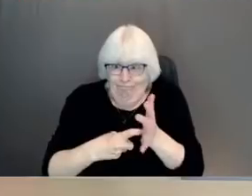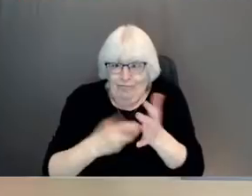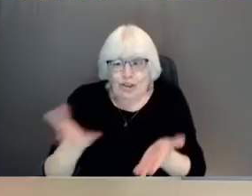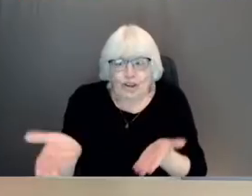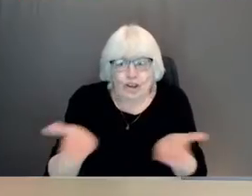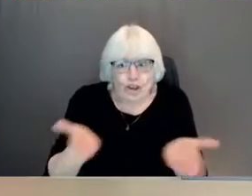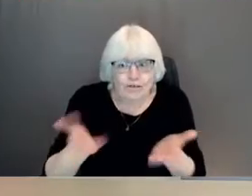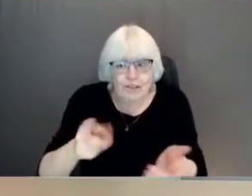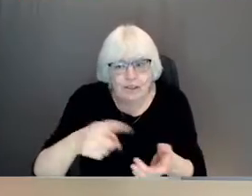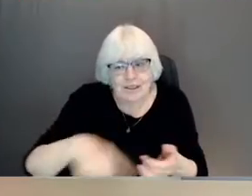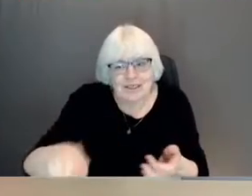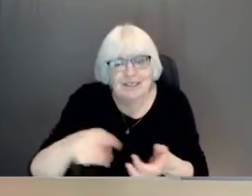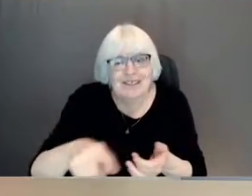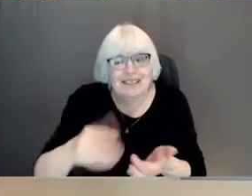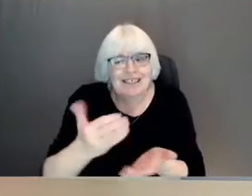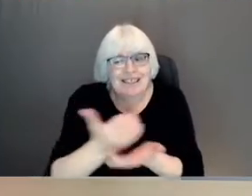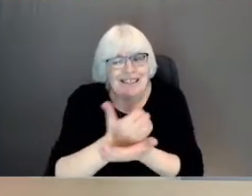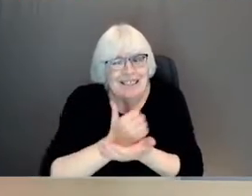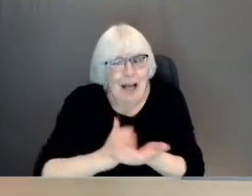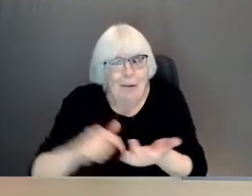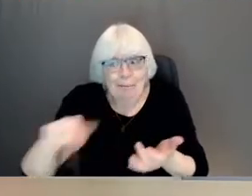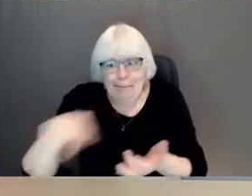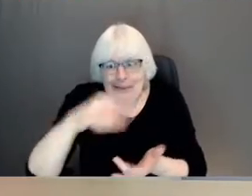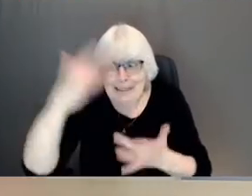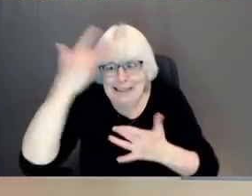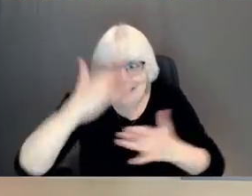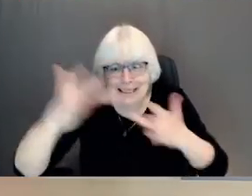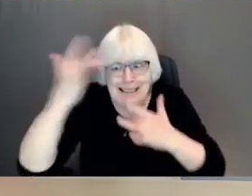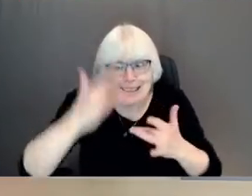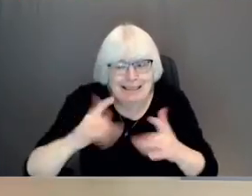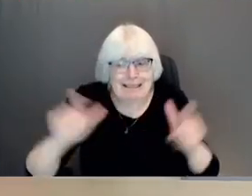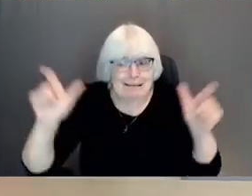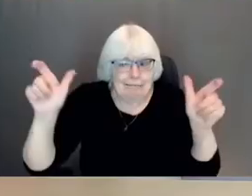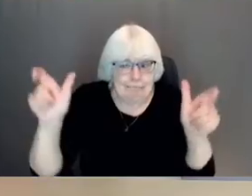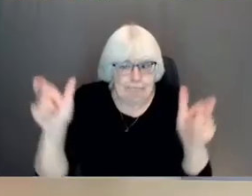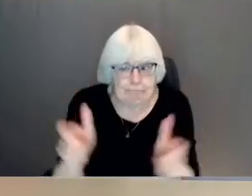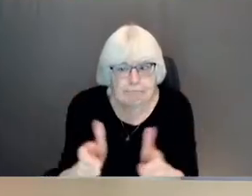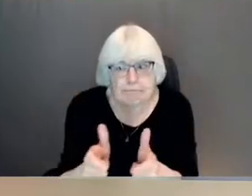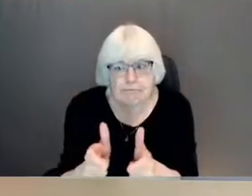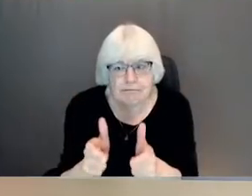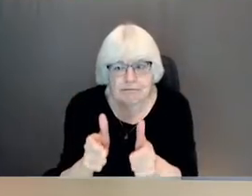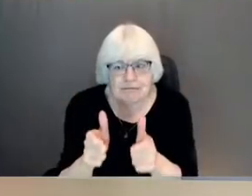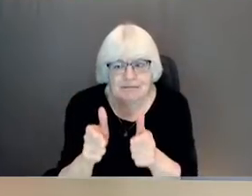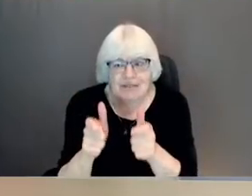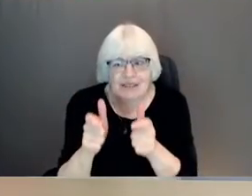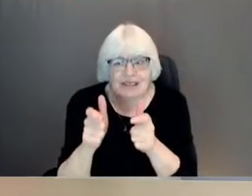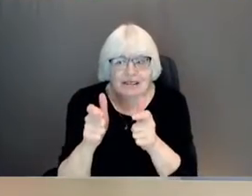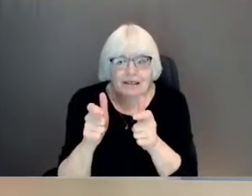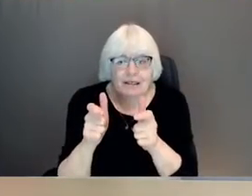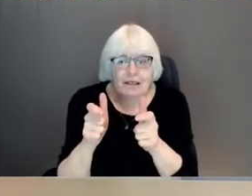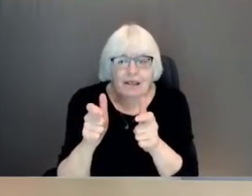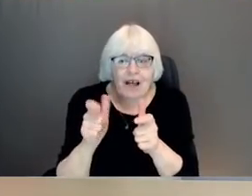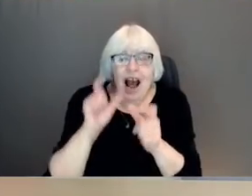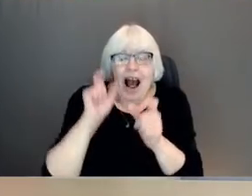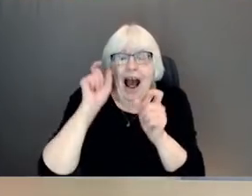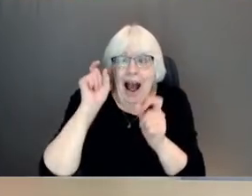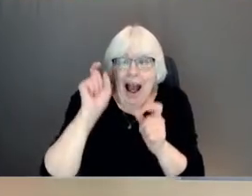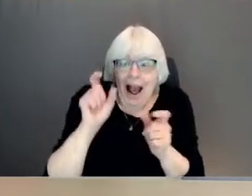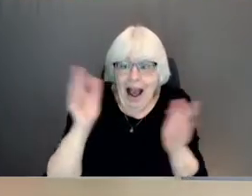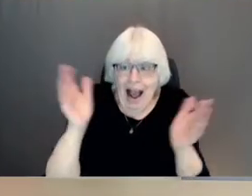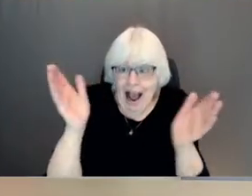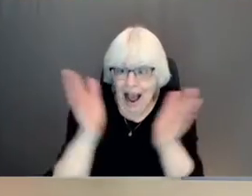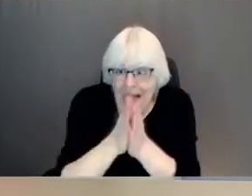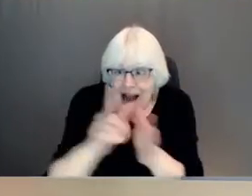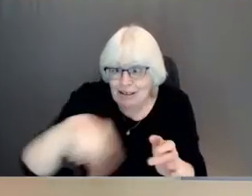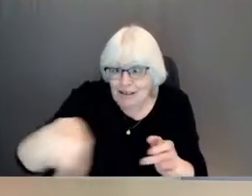considered under the test to stay policy effective immediately. Employers submitting applications will receive a